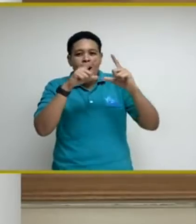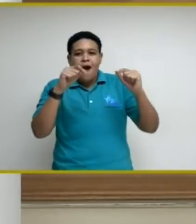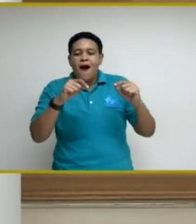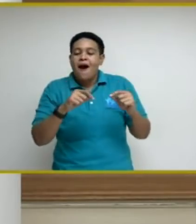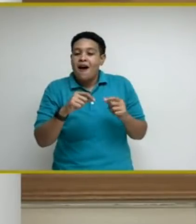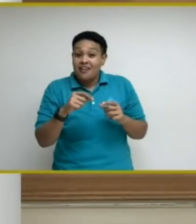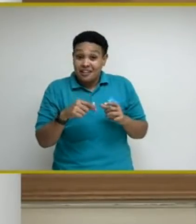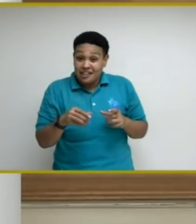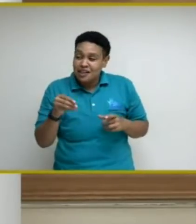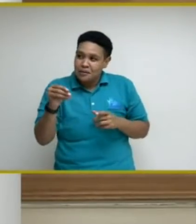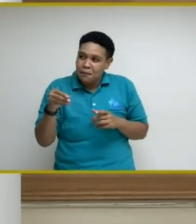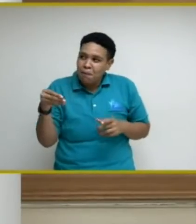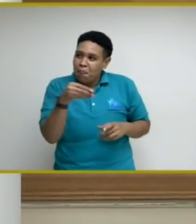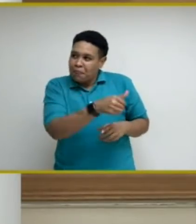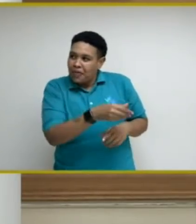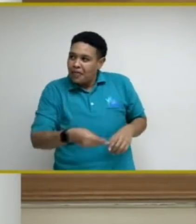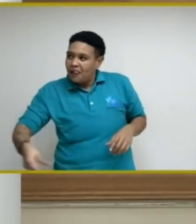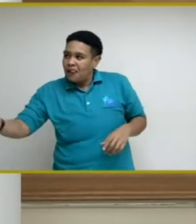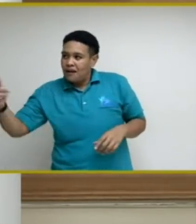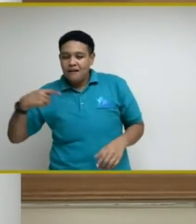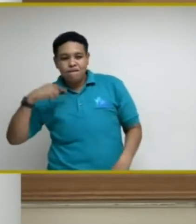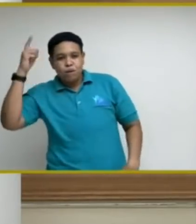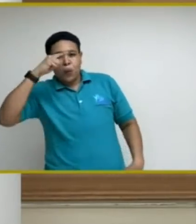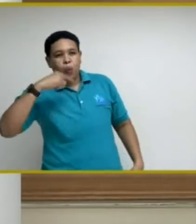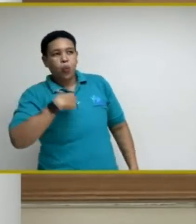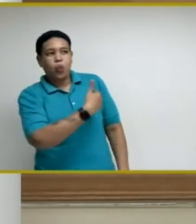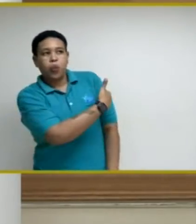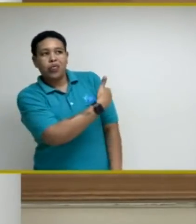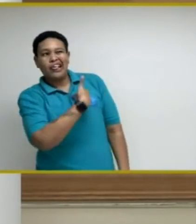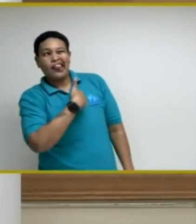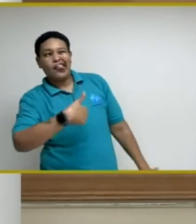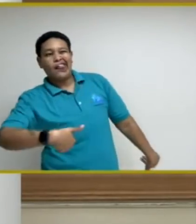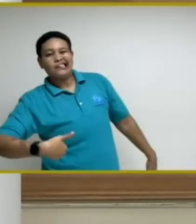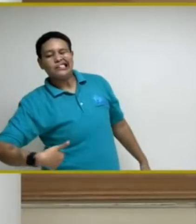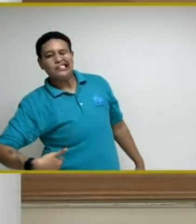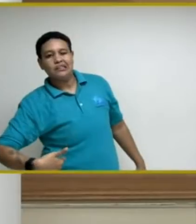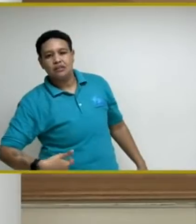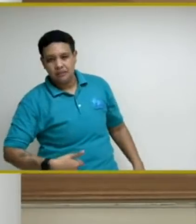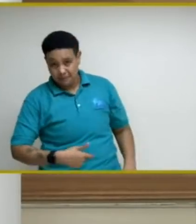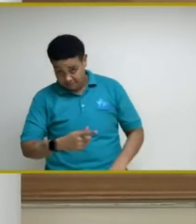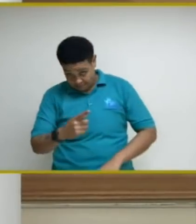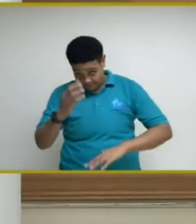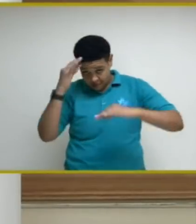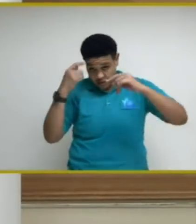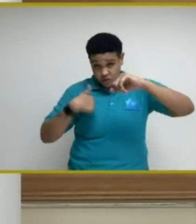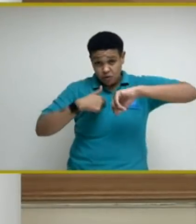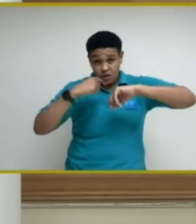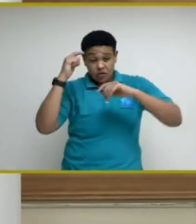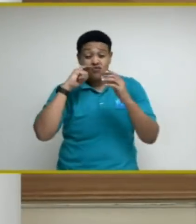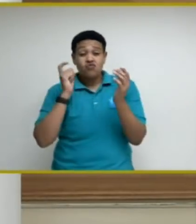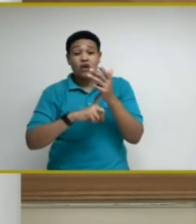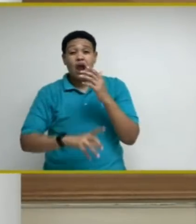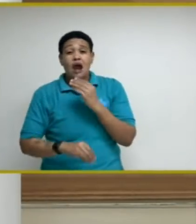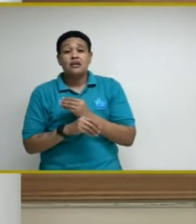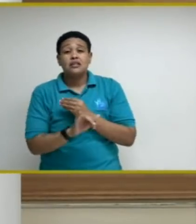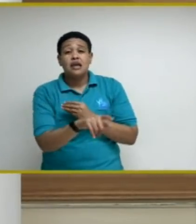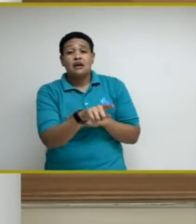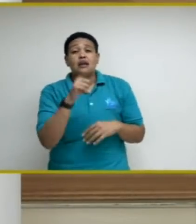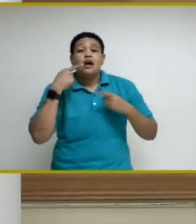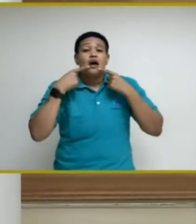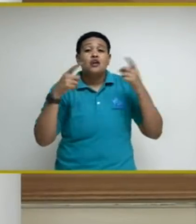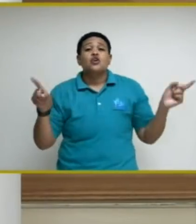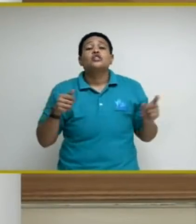that the concerns we recognize, and in addition to that, the